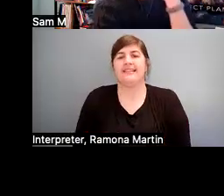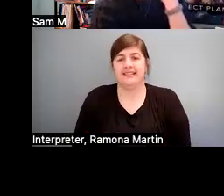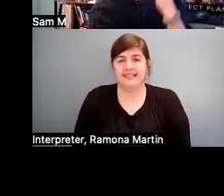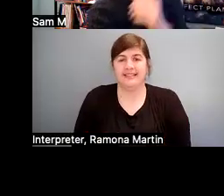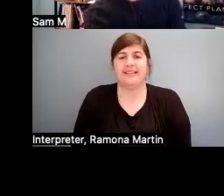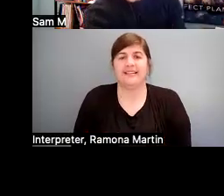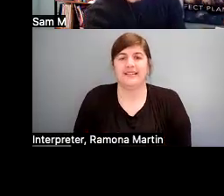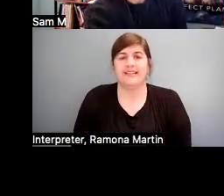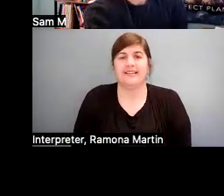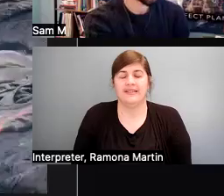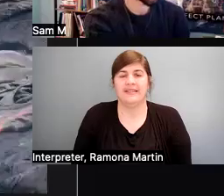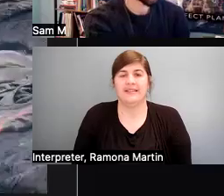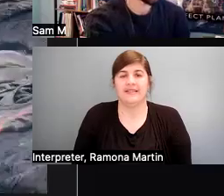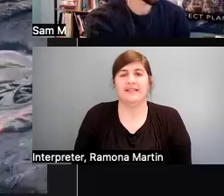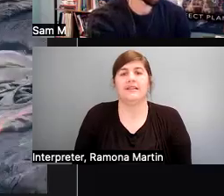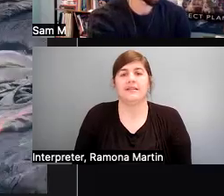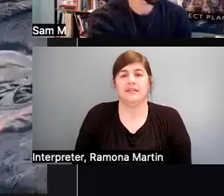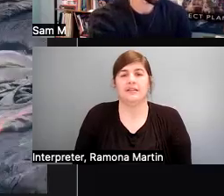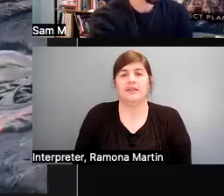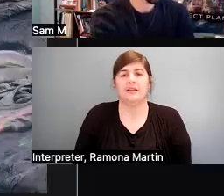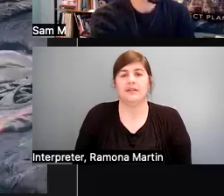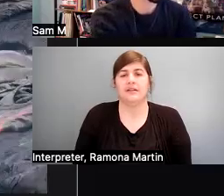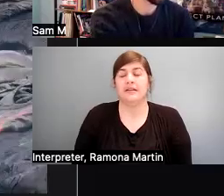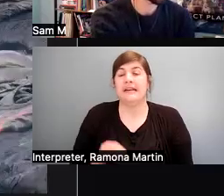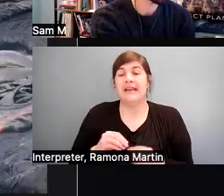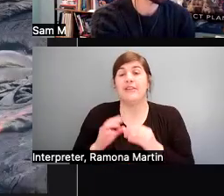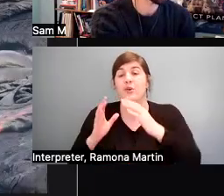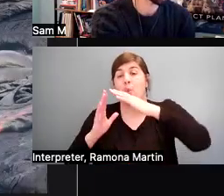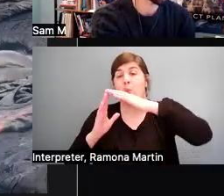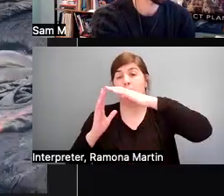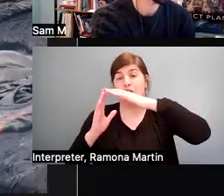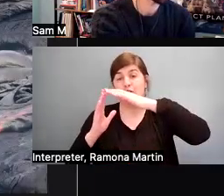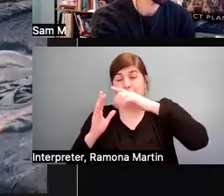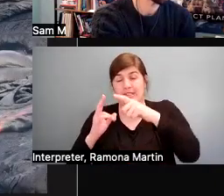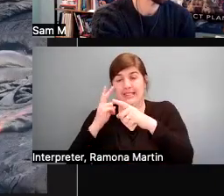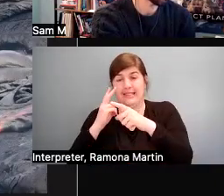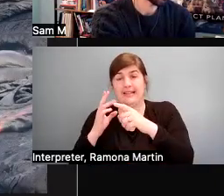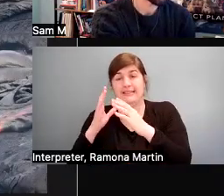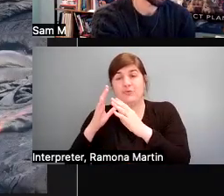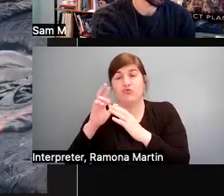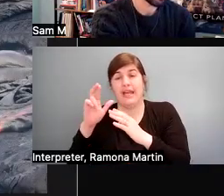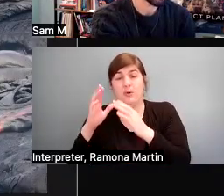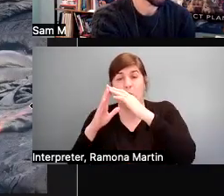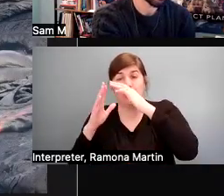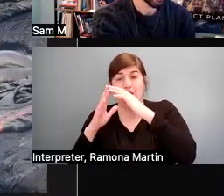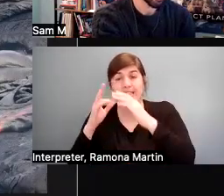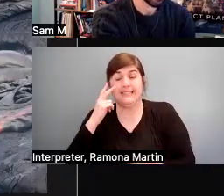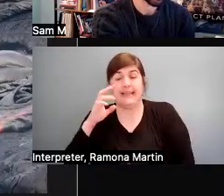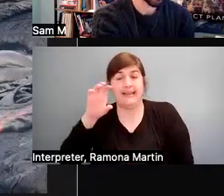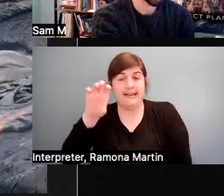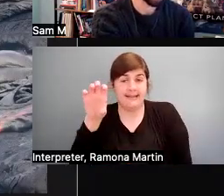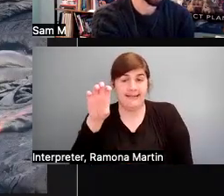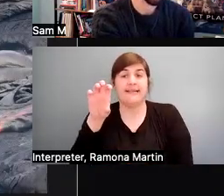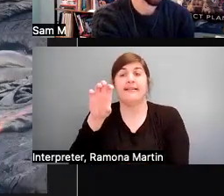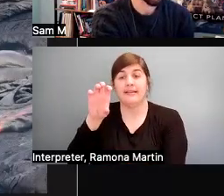absolutely can sample lava. So in the top right-hand corner of this slide that you see here, Hmm. there is